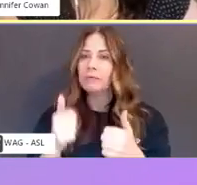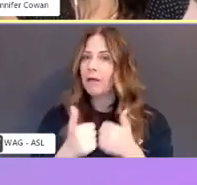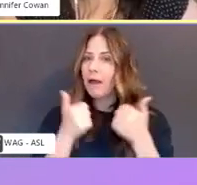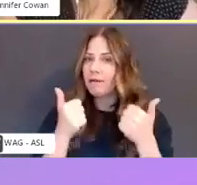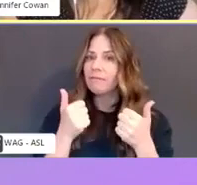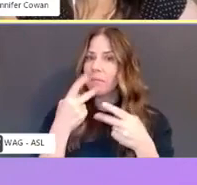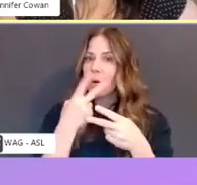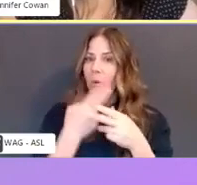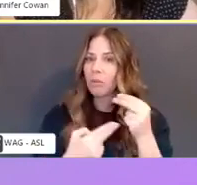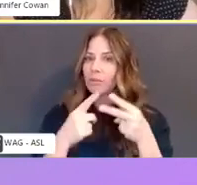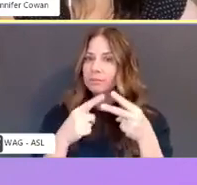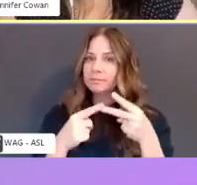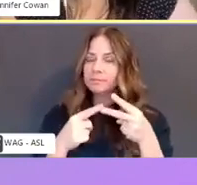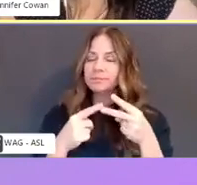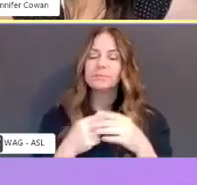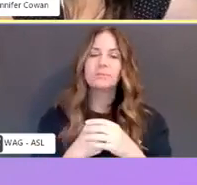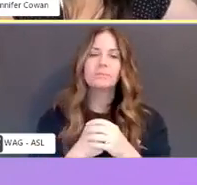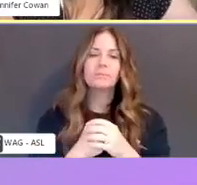but it also